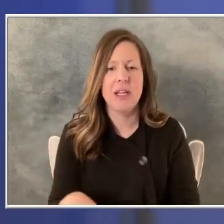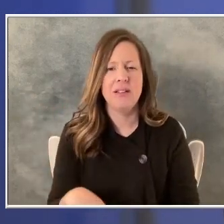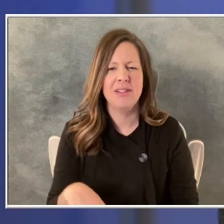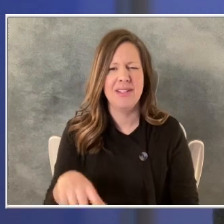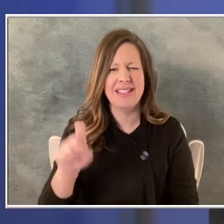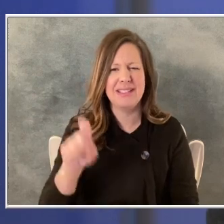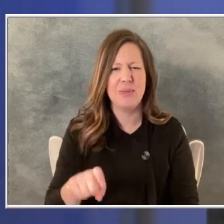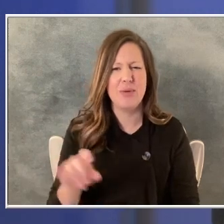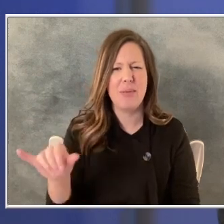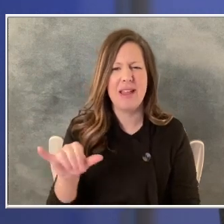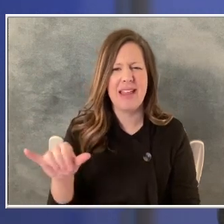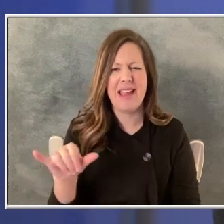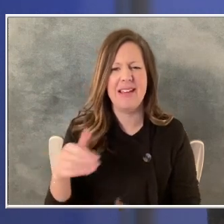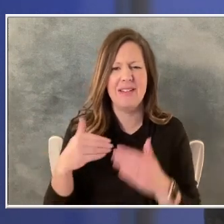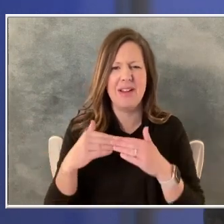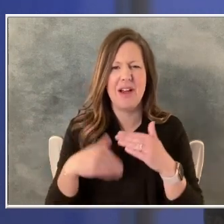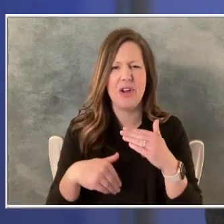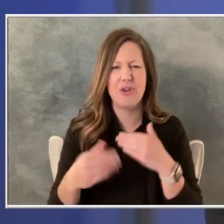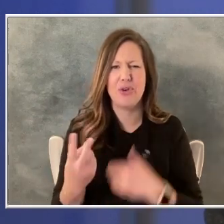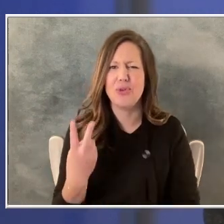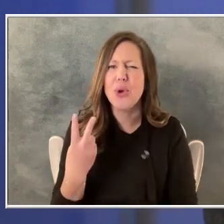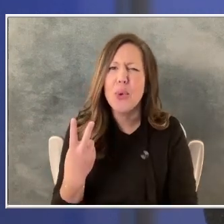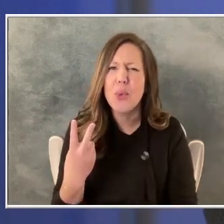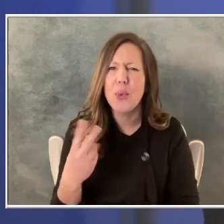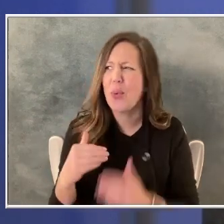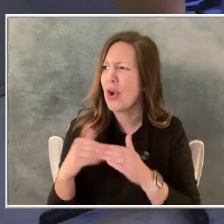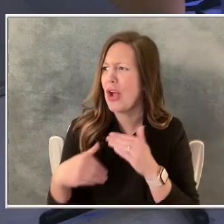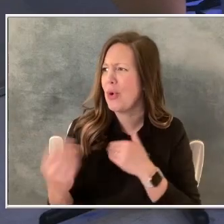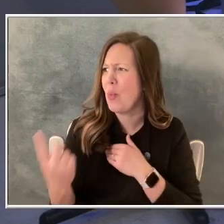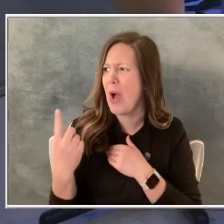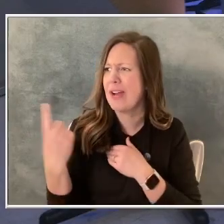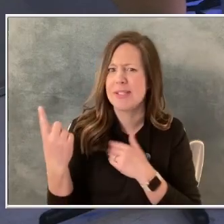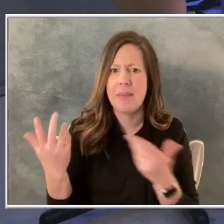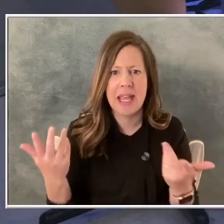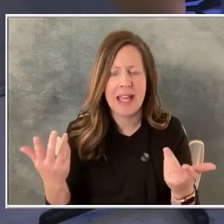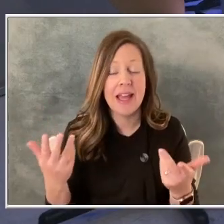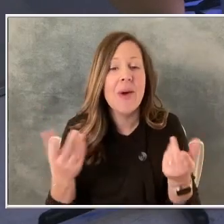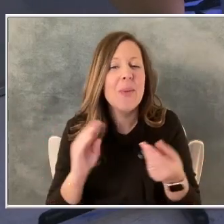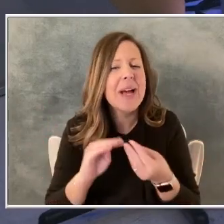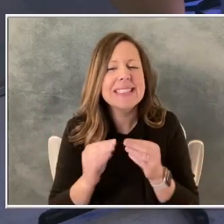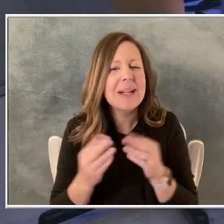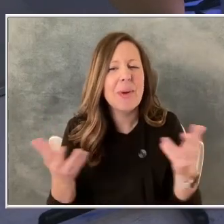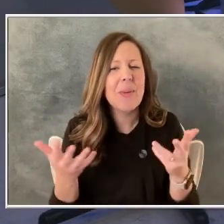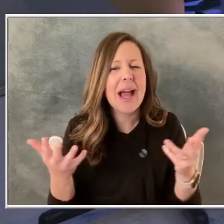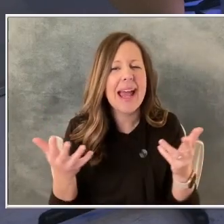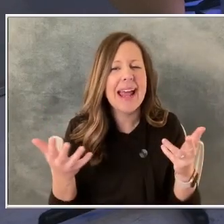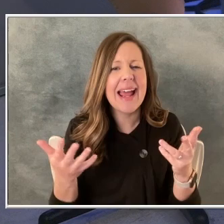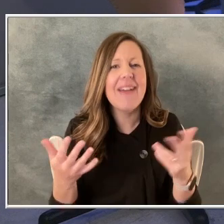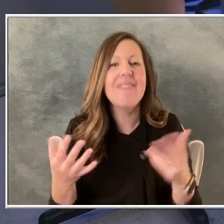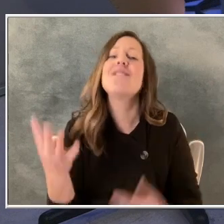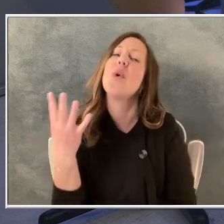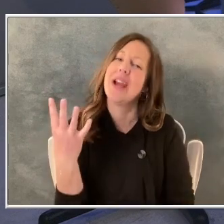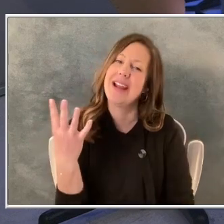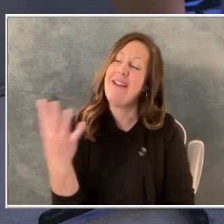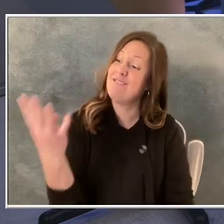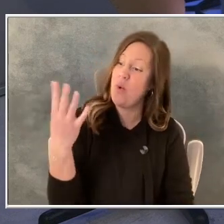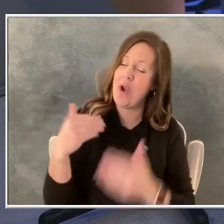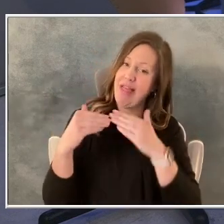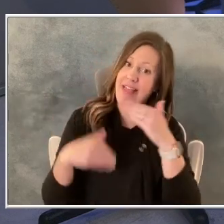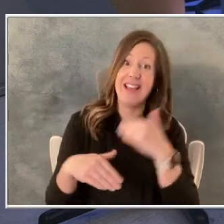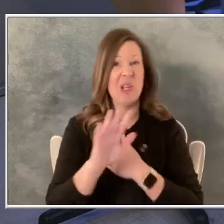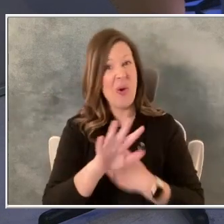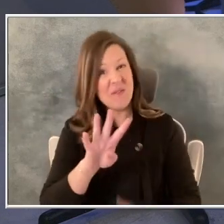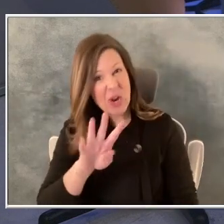under 2 or under 1, I believe. What is it, Dr. Chen? What's the number? What it should be 4, and we're talking 43, so that's no